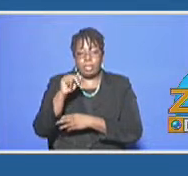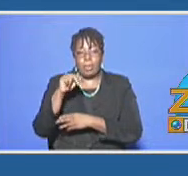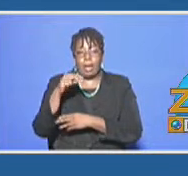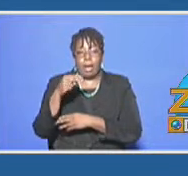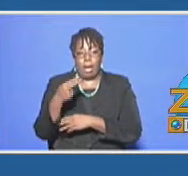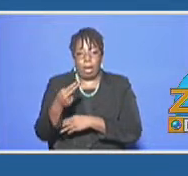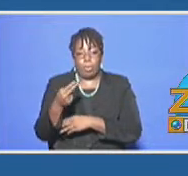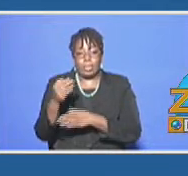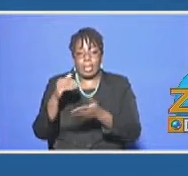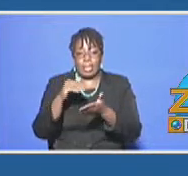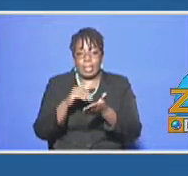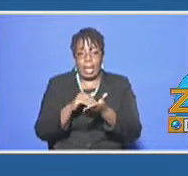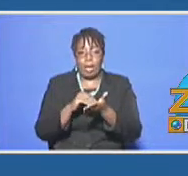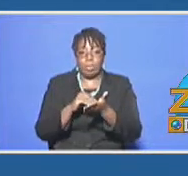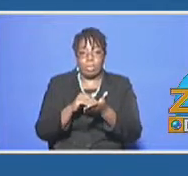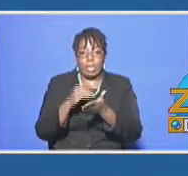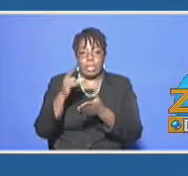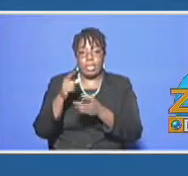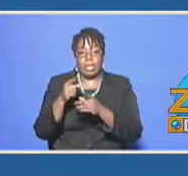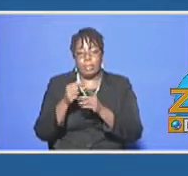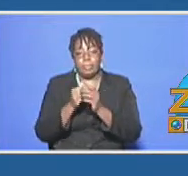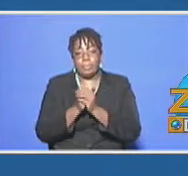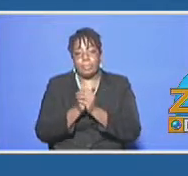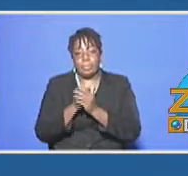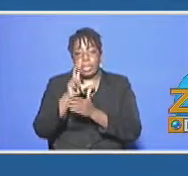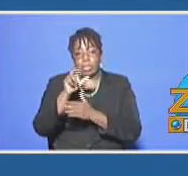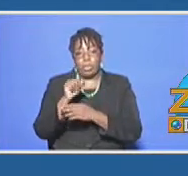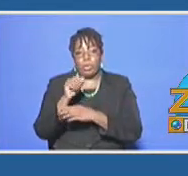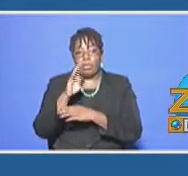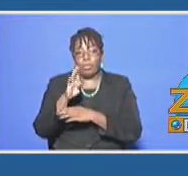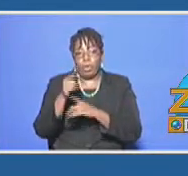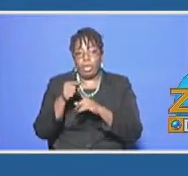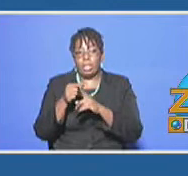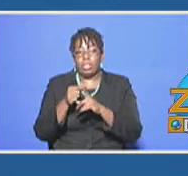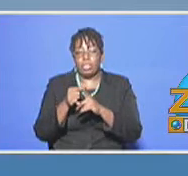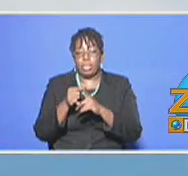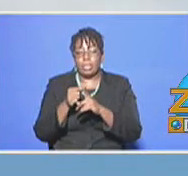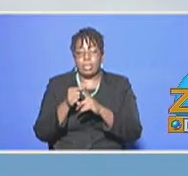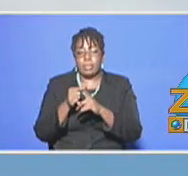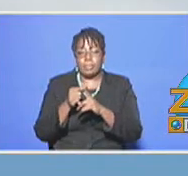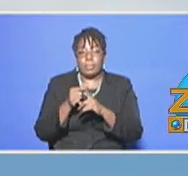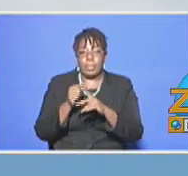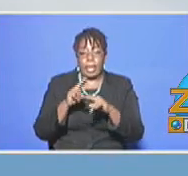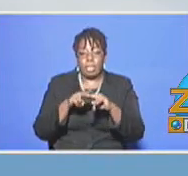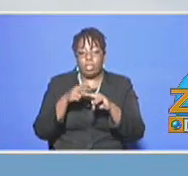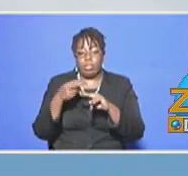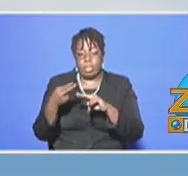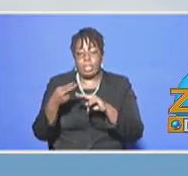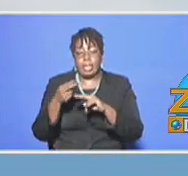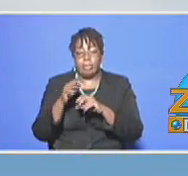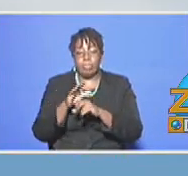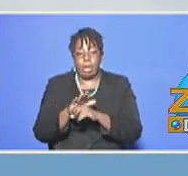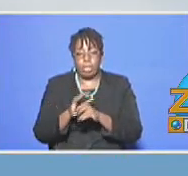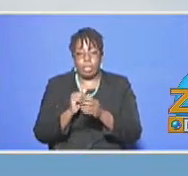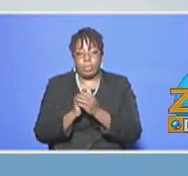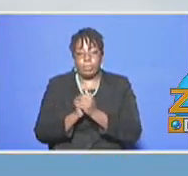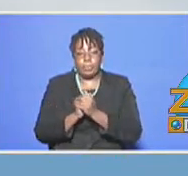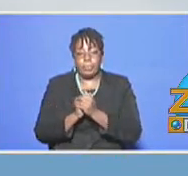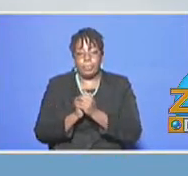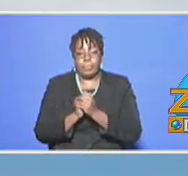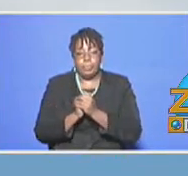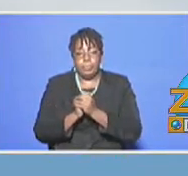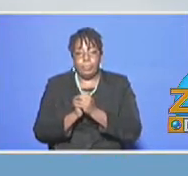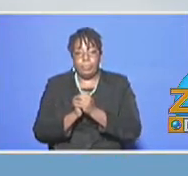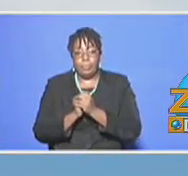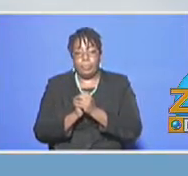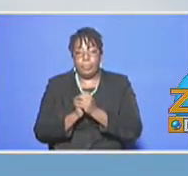pressure 1,018.4 millibars, that's 30.04 inches, and the pressure is falling. Temperatures around the outlets this evening, they are